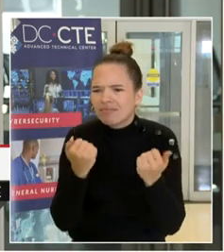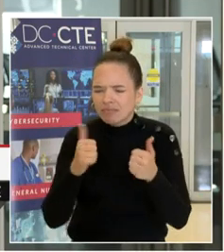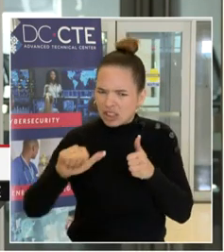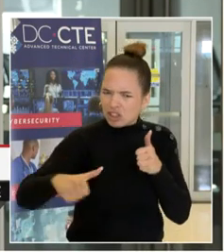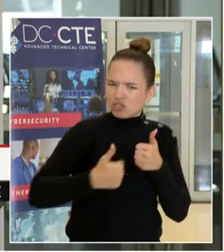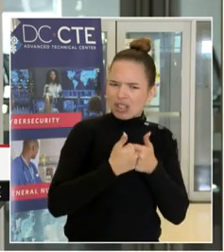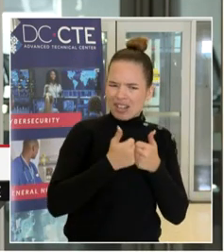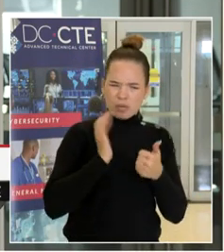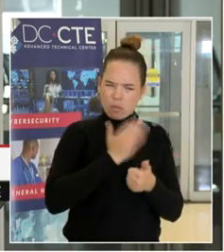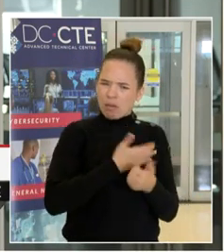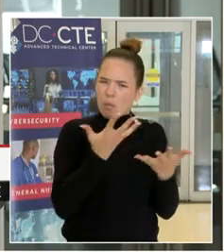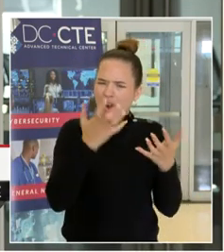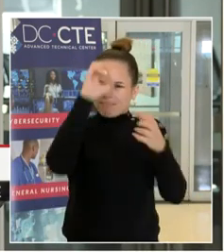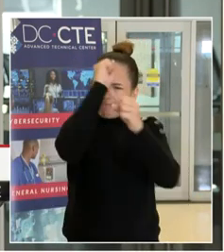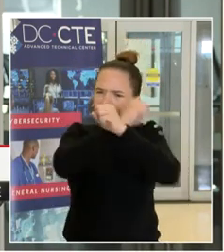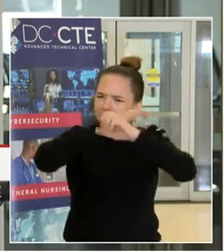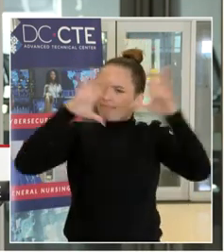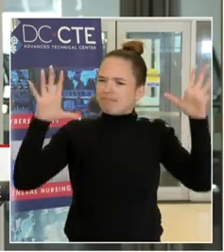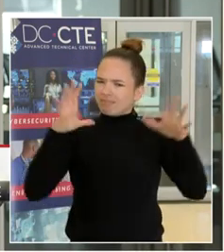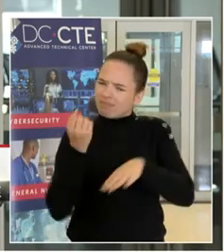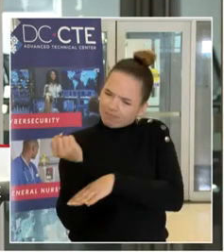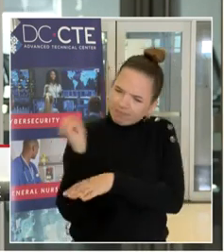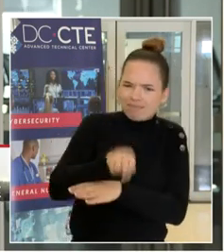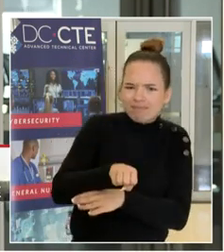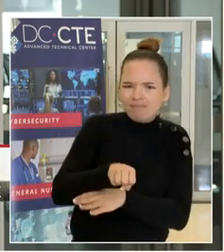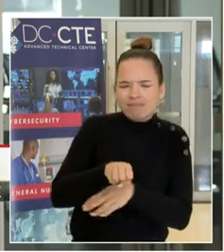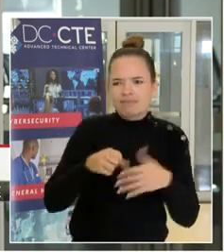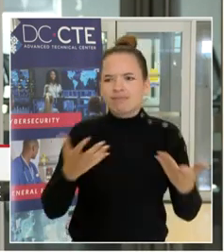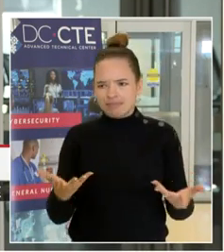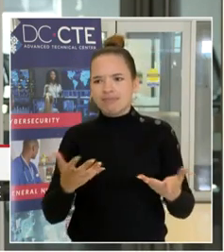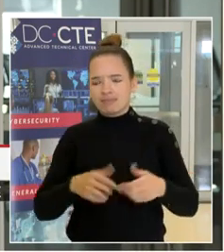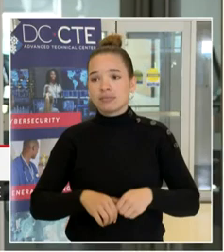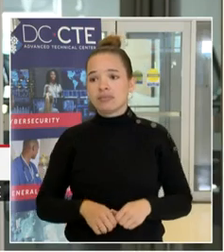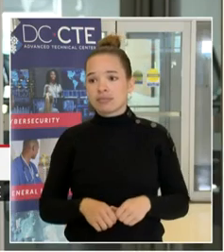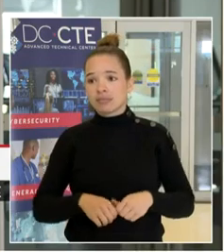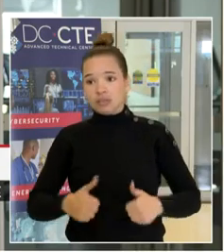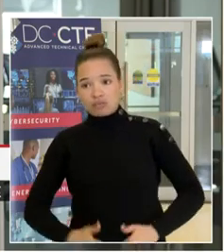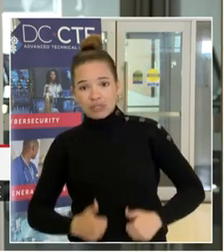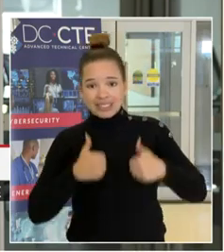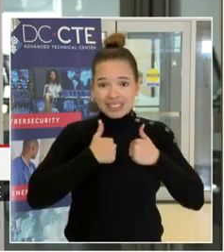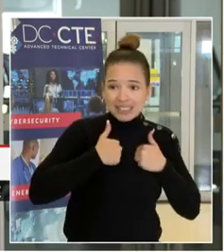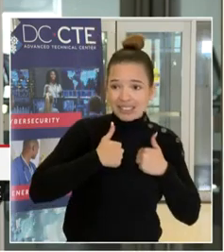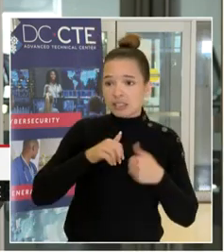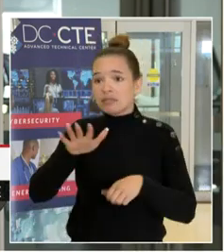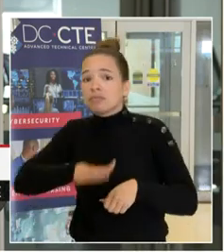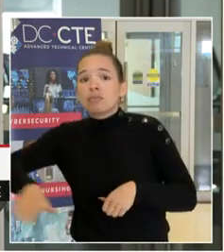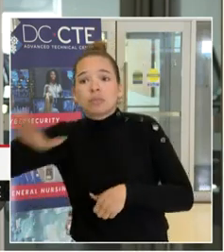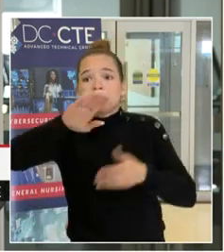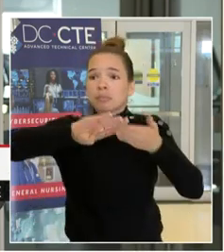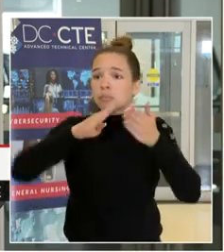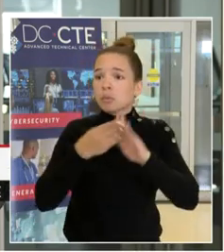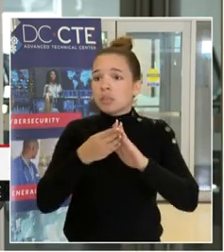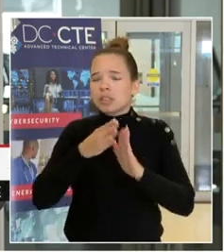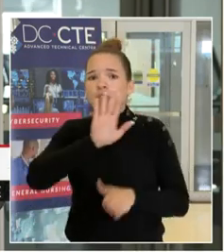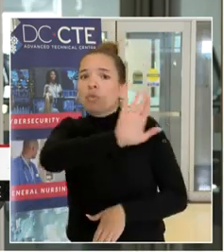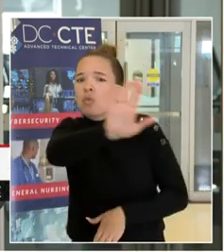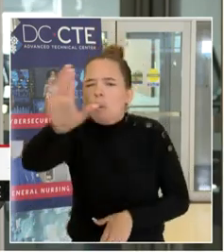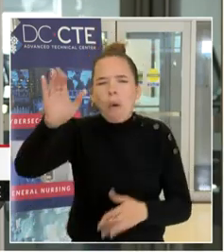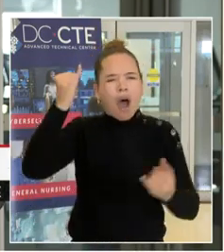especially in public education. Residents and community members can send your ideas to